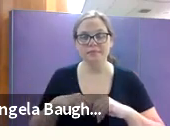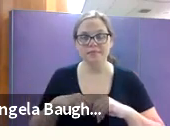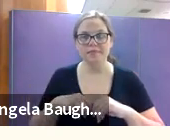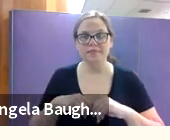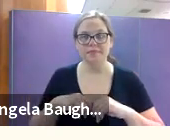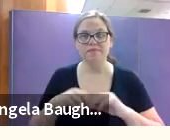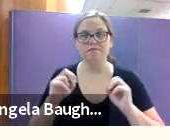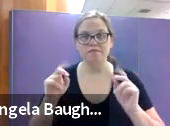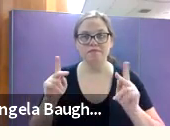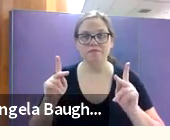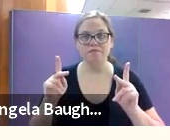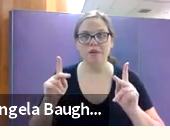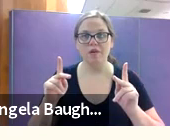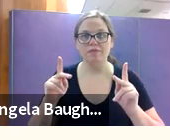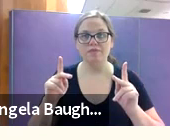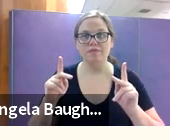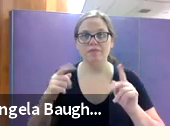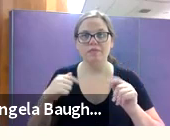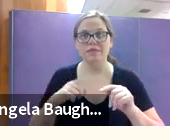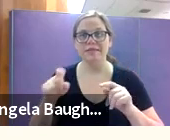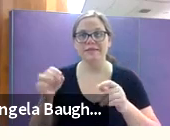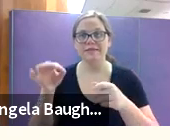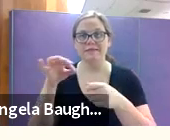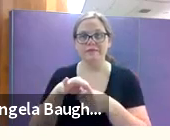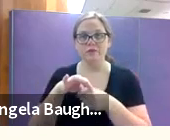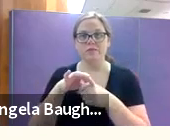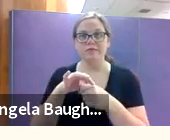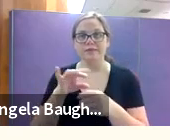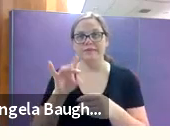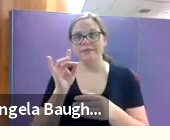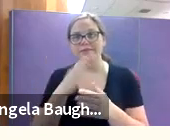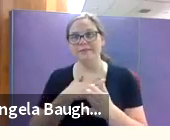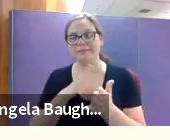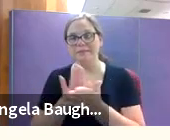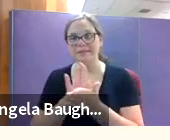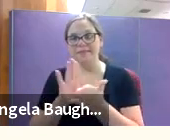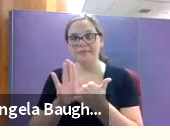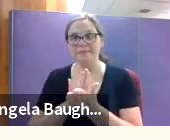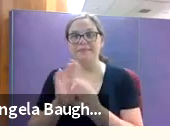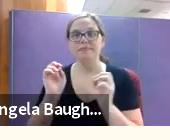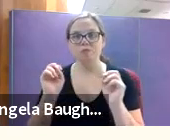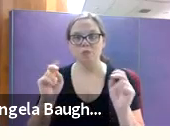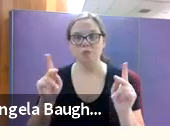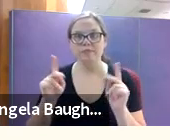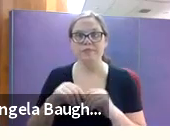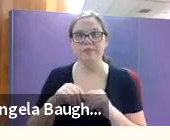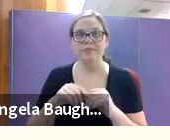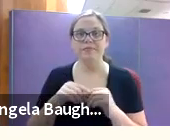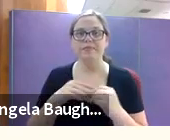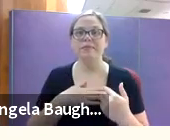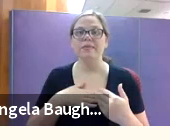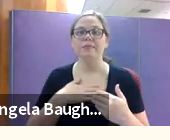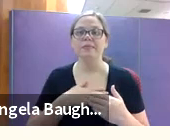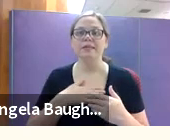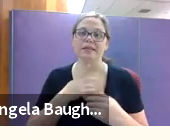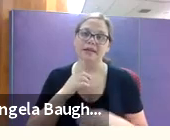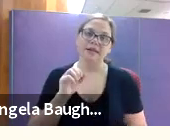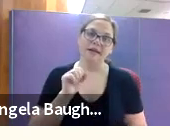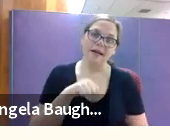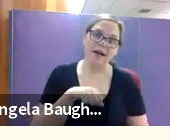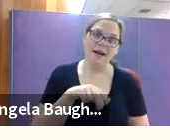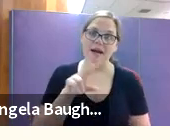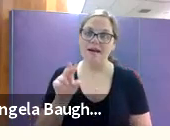All right, and then we need to vote. So let me find my piece of paper. Okay. Please indicate yay,